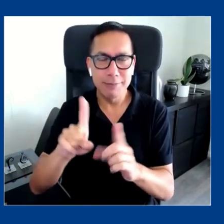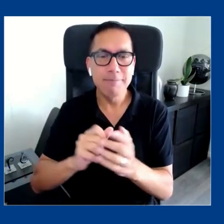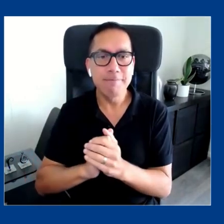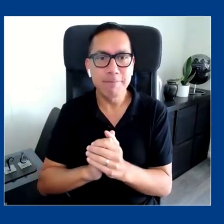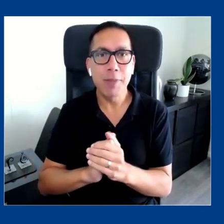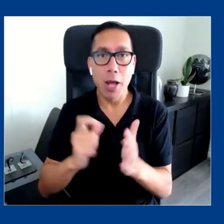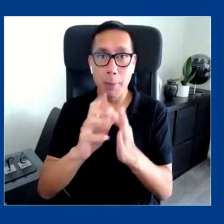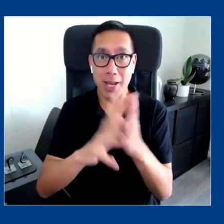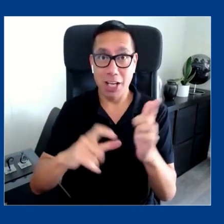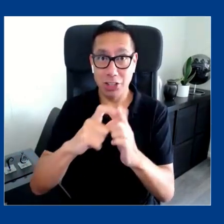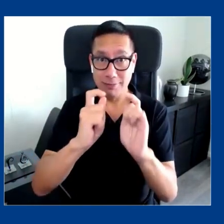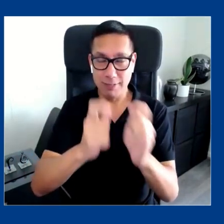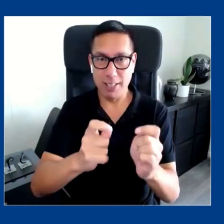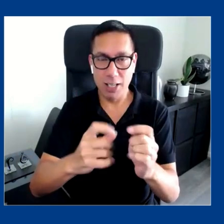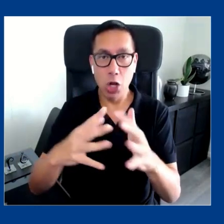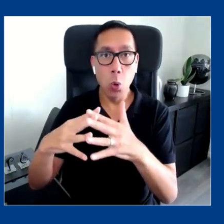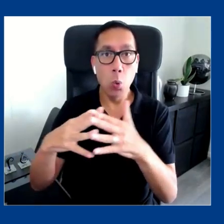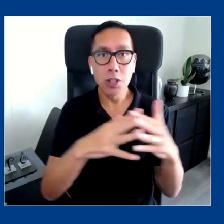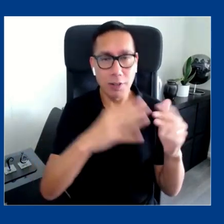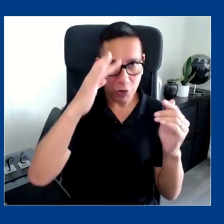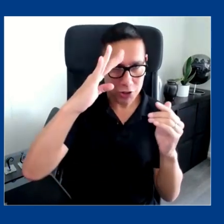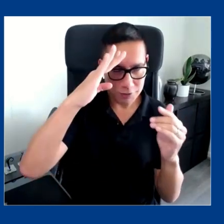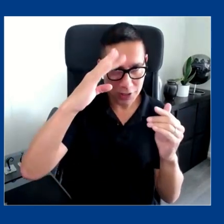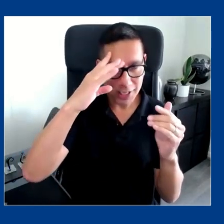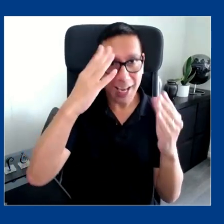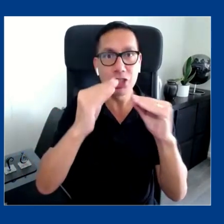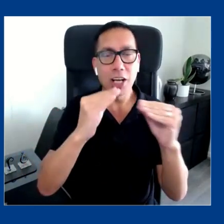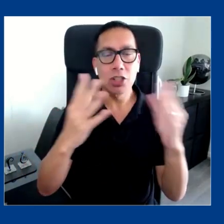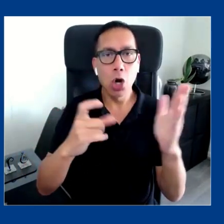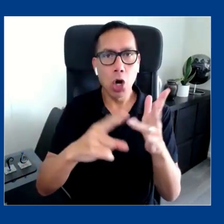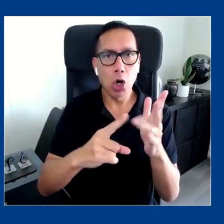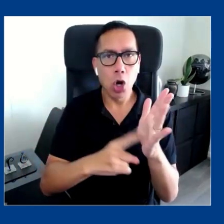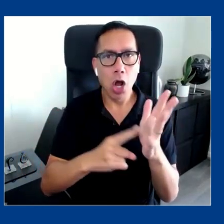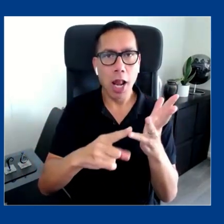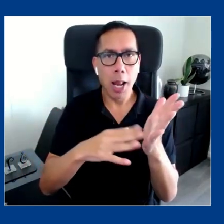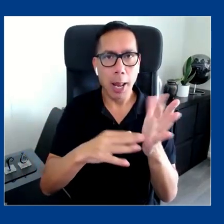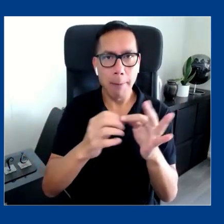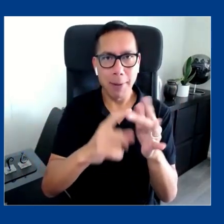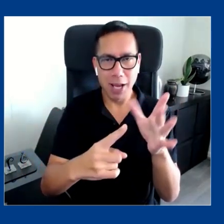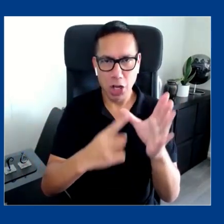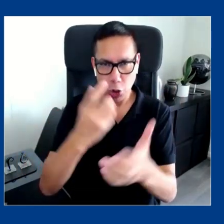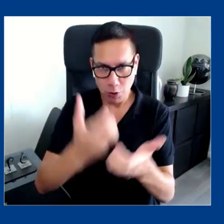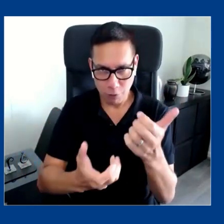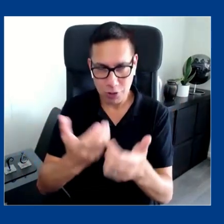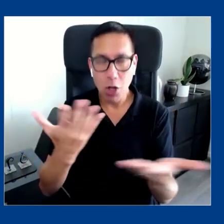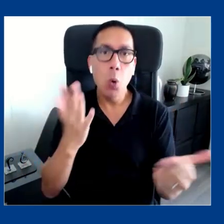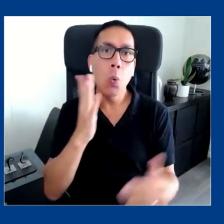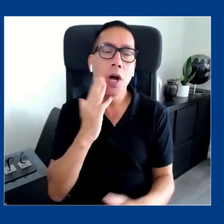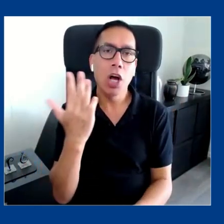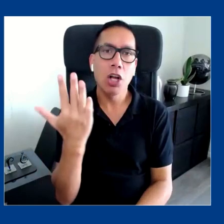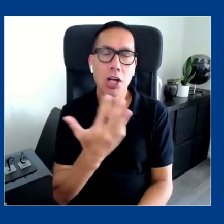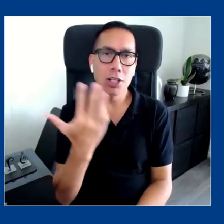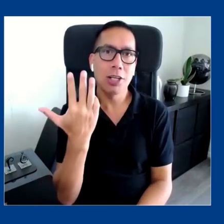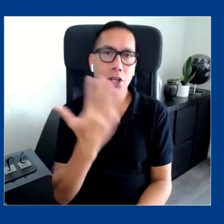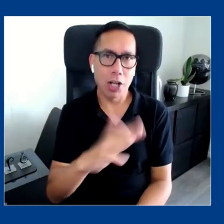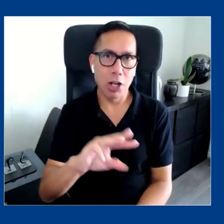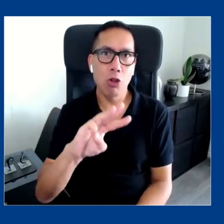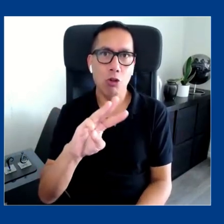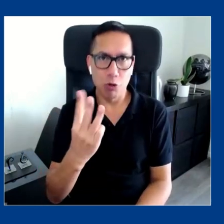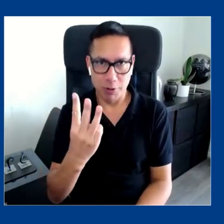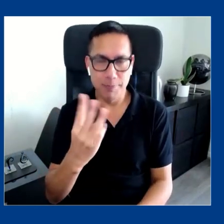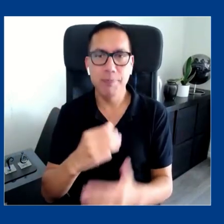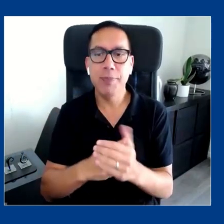Western philosophy and education by Columbia University in 1993. Although academically trained in secular